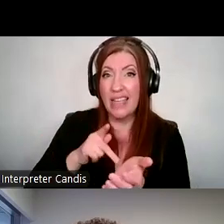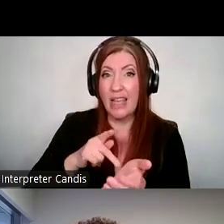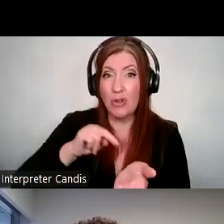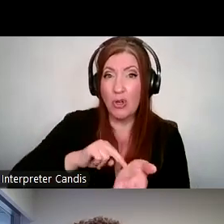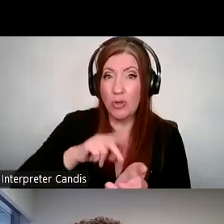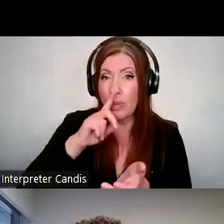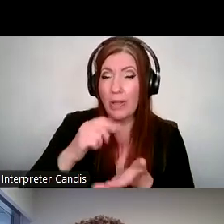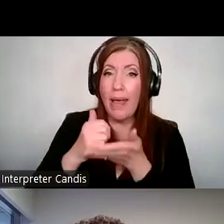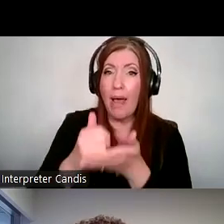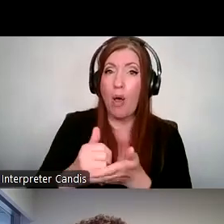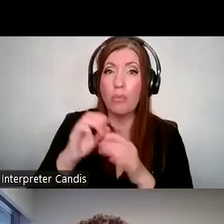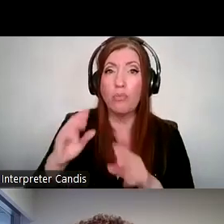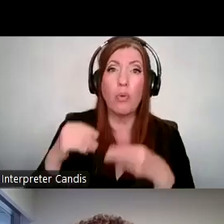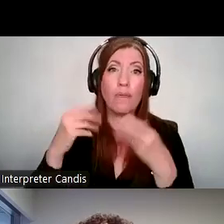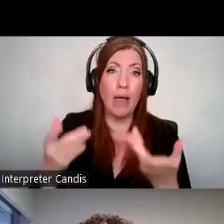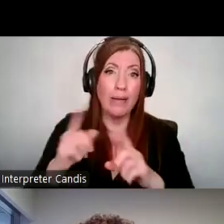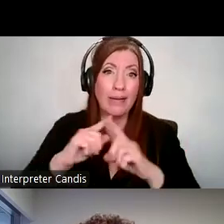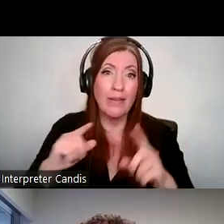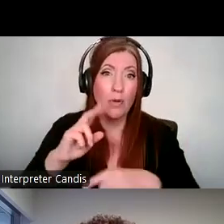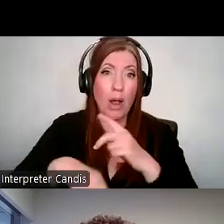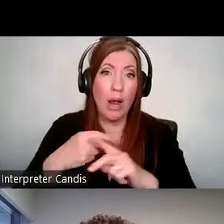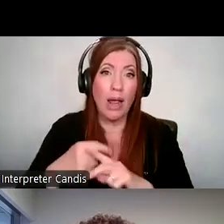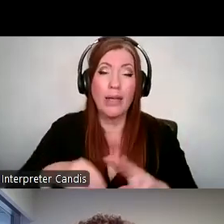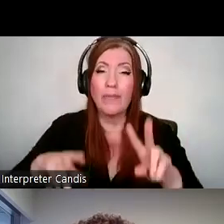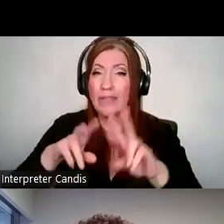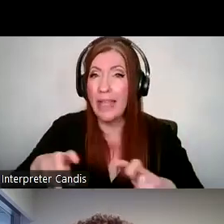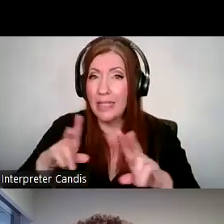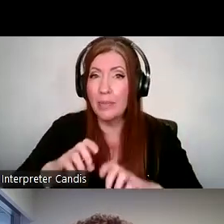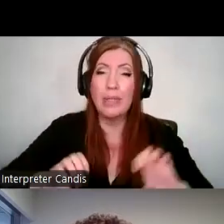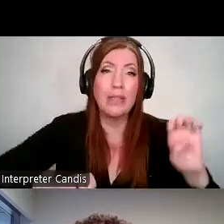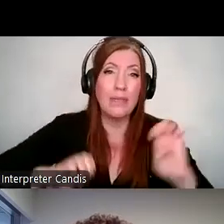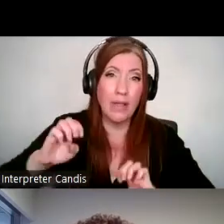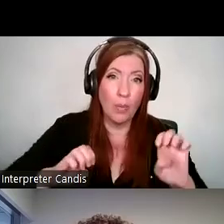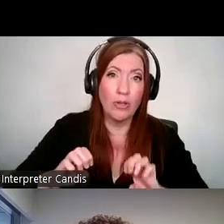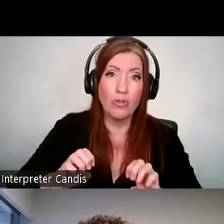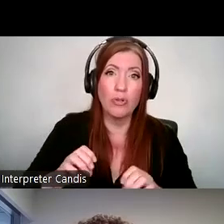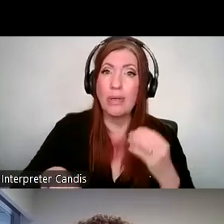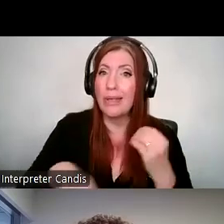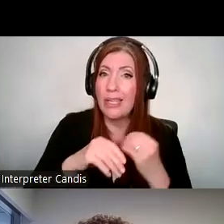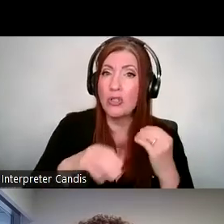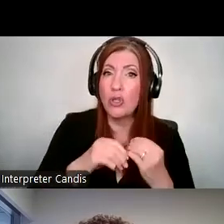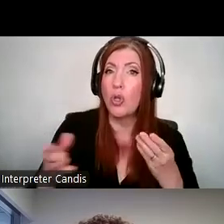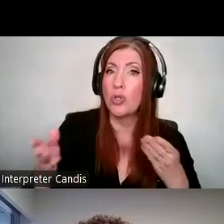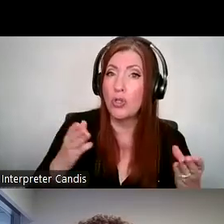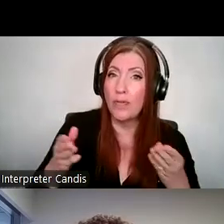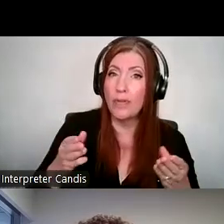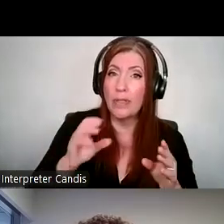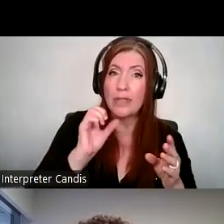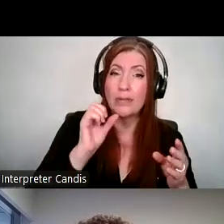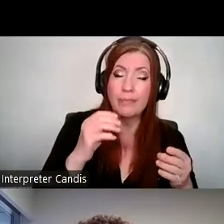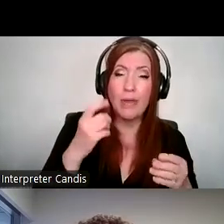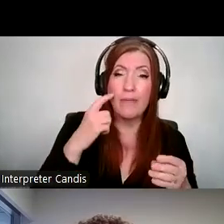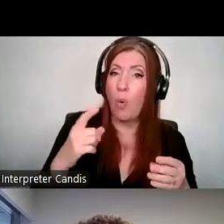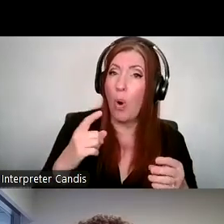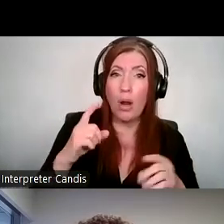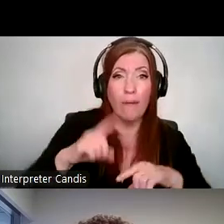helped with providing a different kind of assessment and evaluation, and additional services to a variety of clients